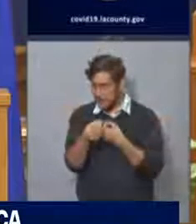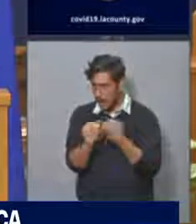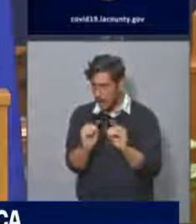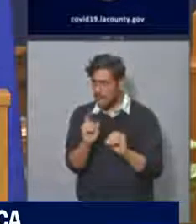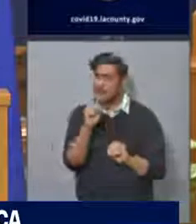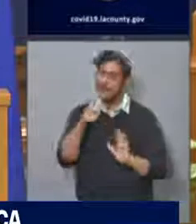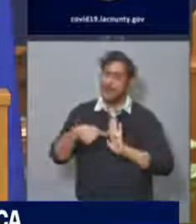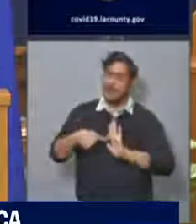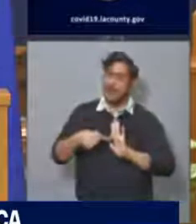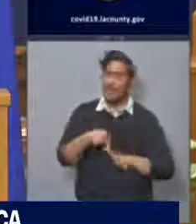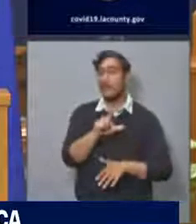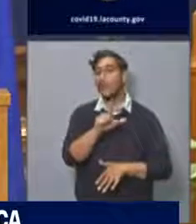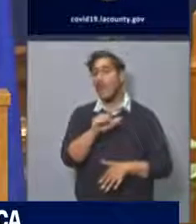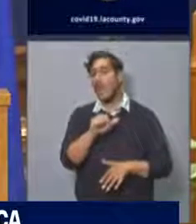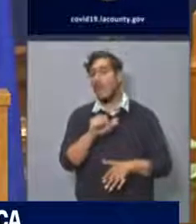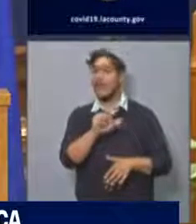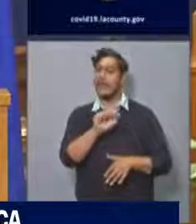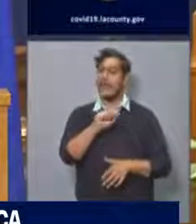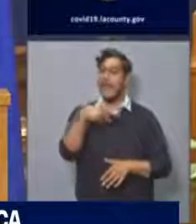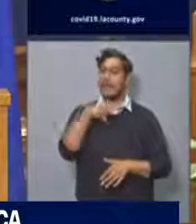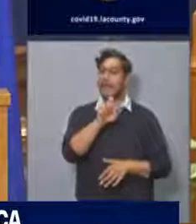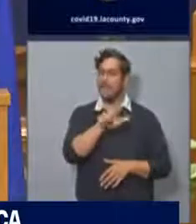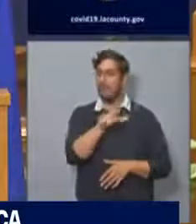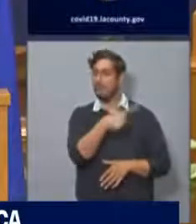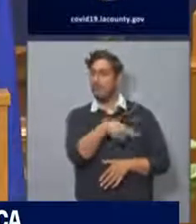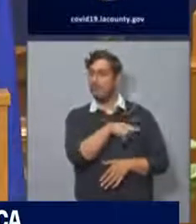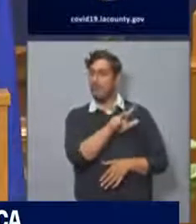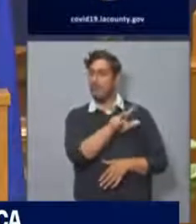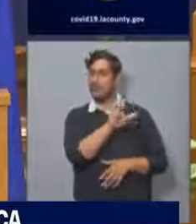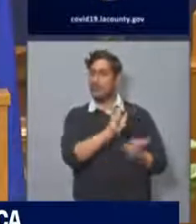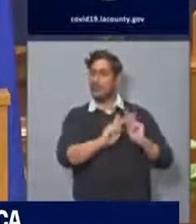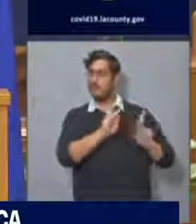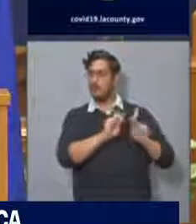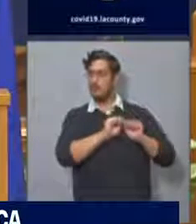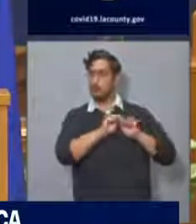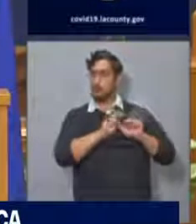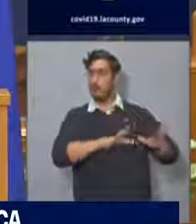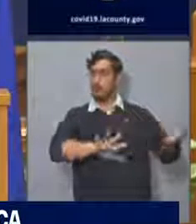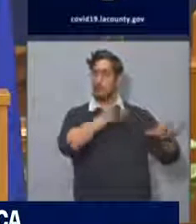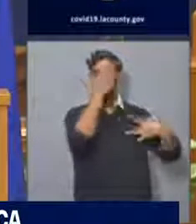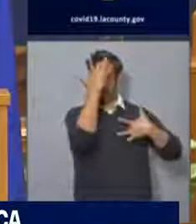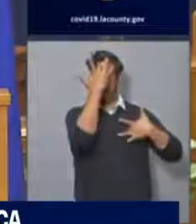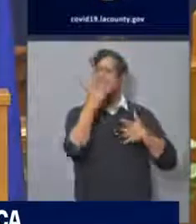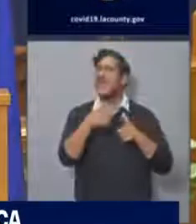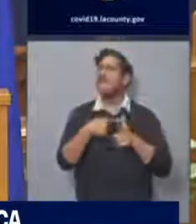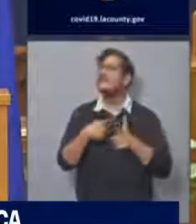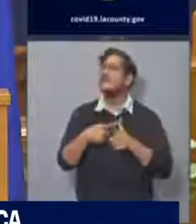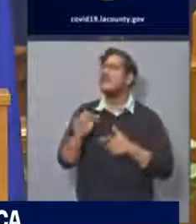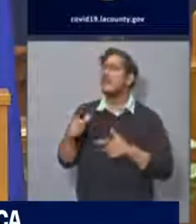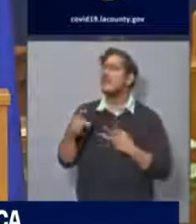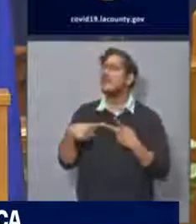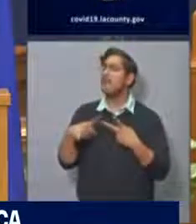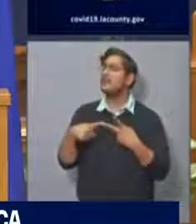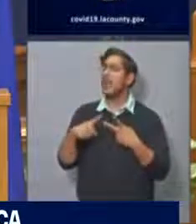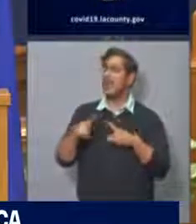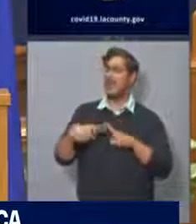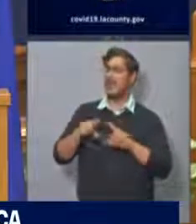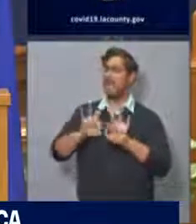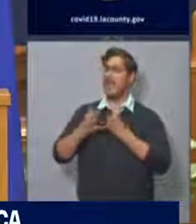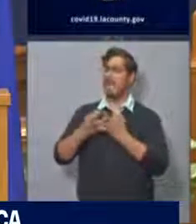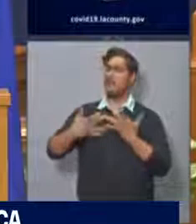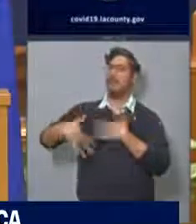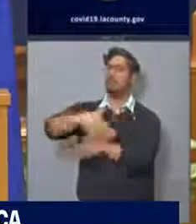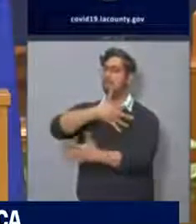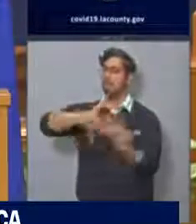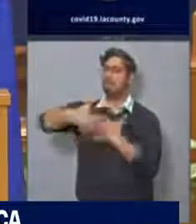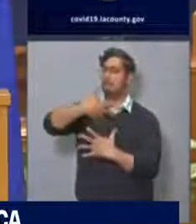as Apparel, where they had an outbreak, 300 individuals. And then there's this question of family gathers. But does the contact